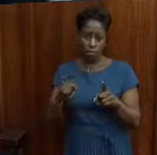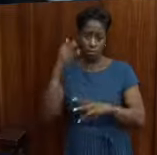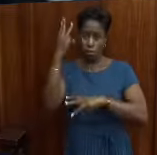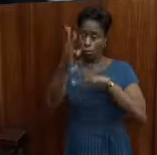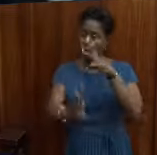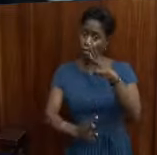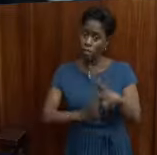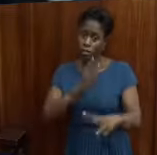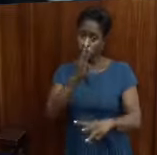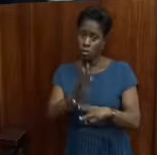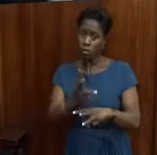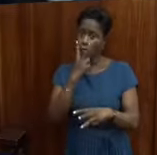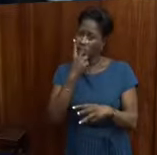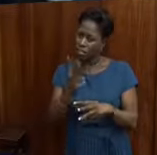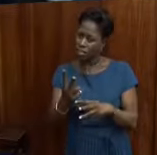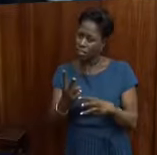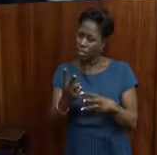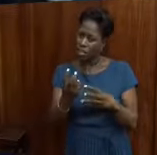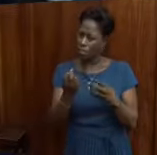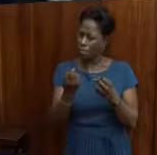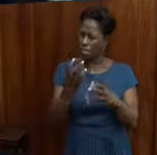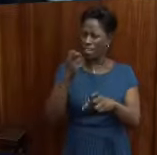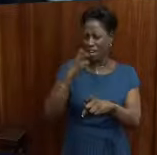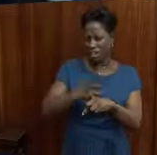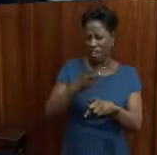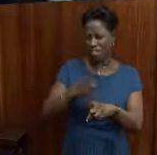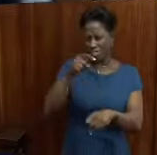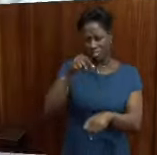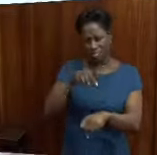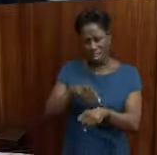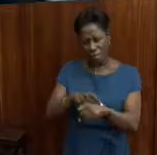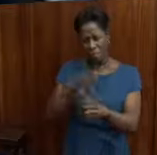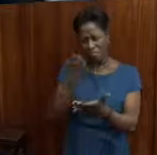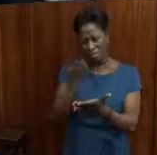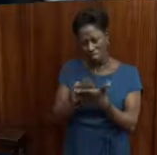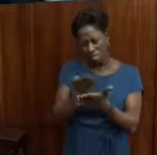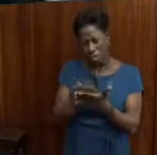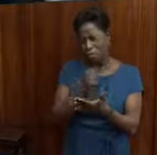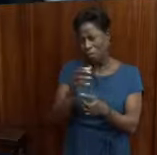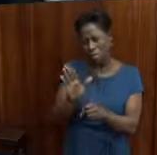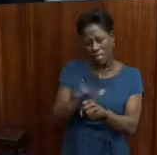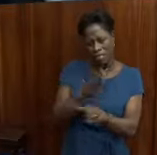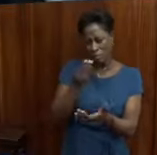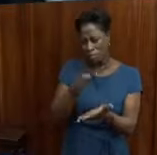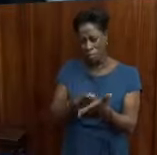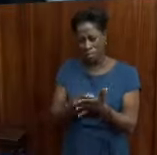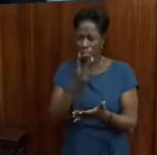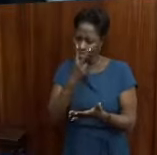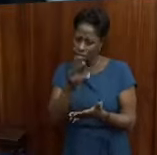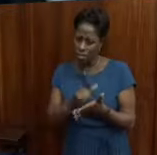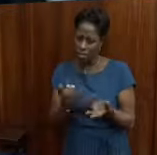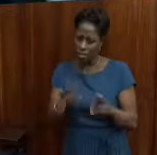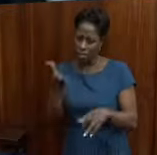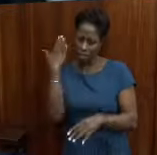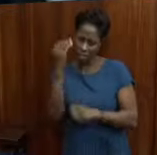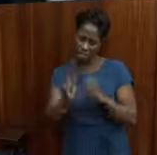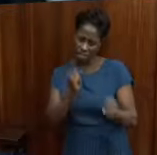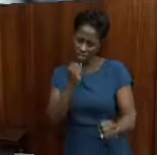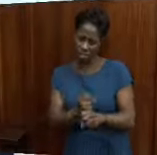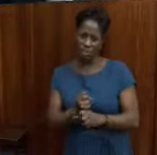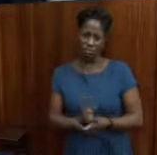strongest post-recession recovery in 80 years, with growth estimated at 5.9% in